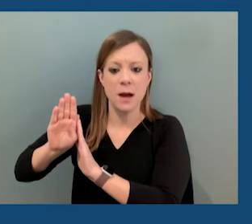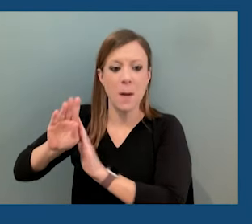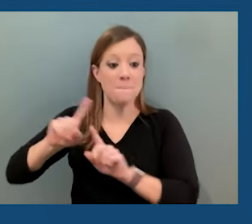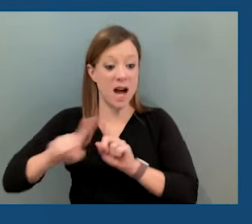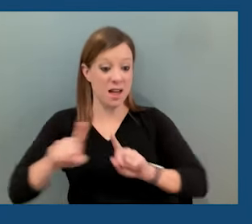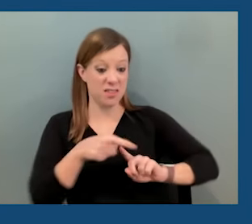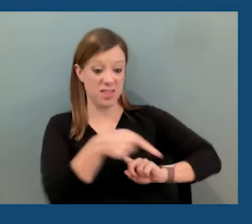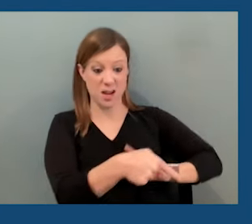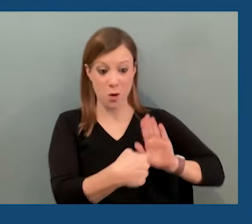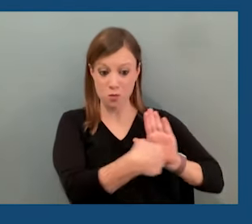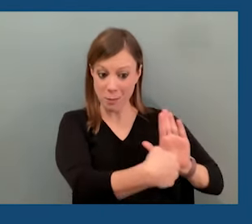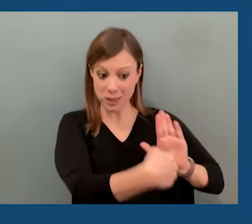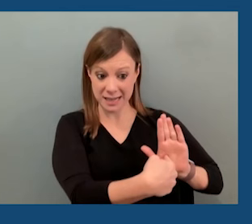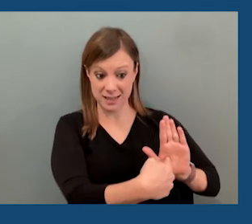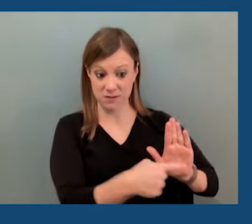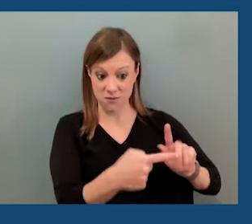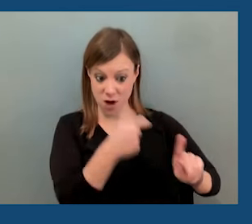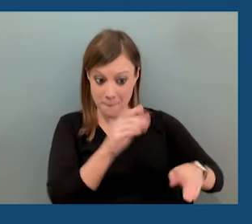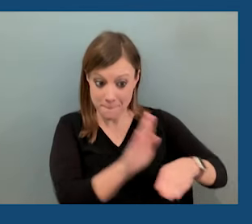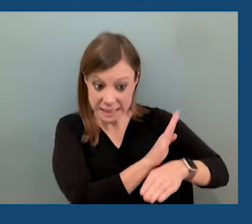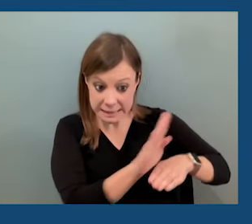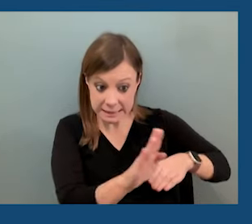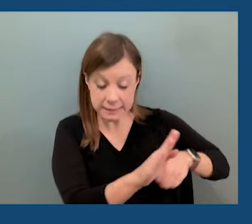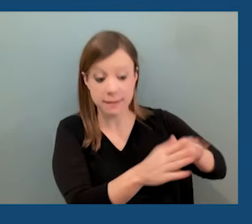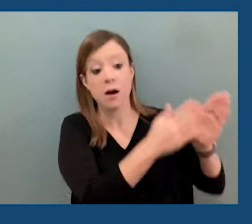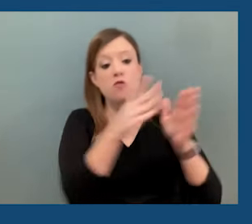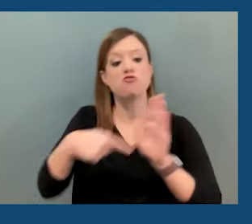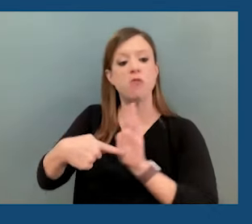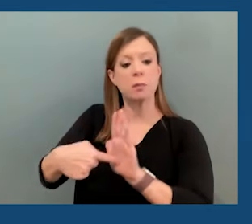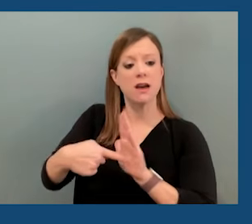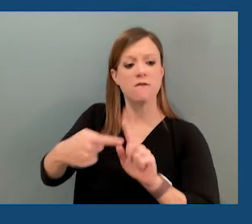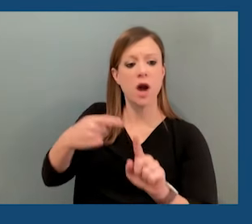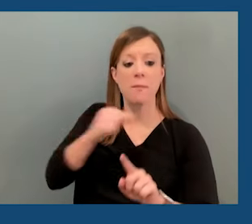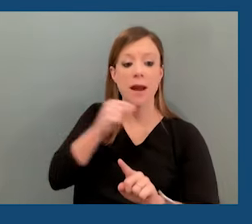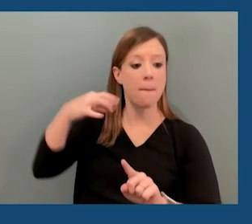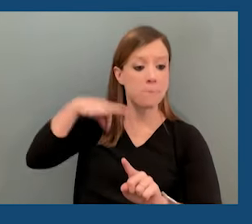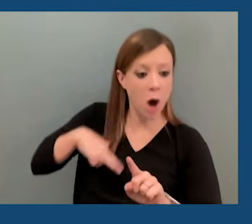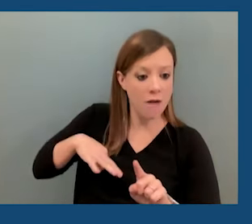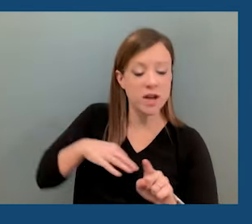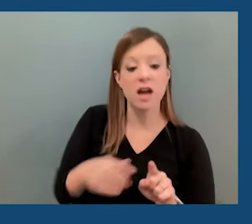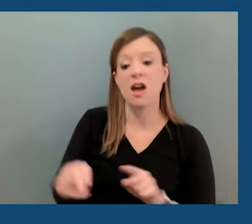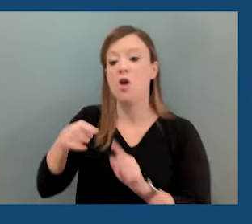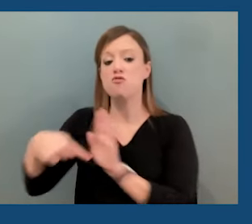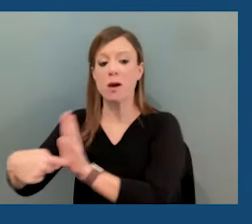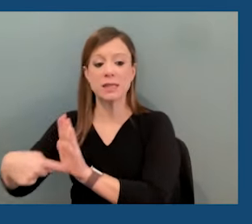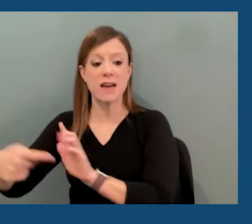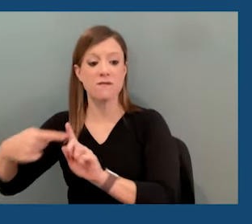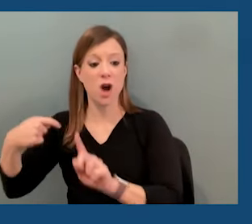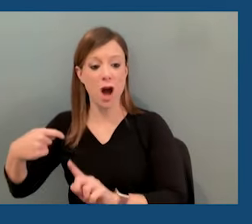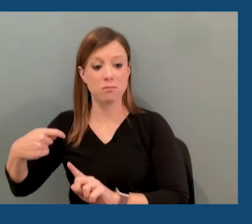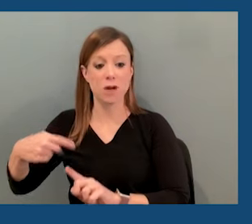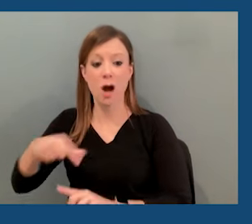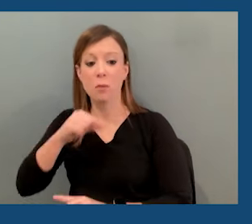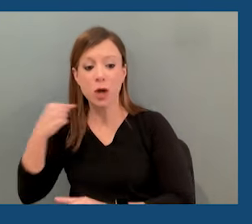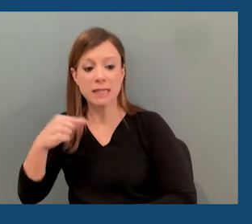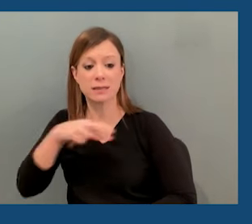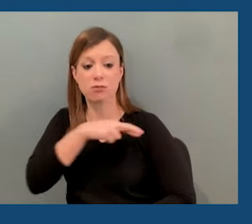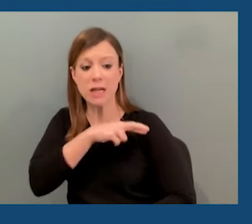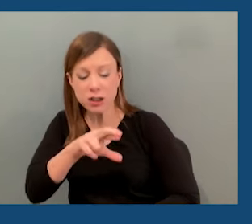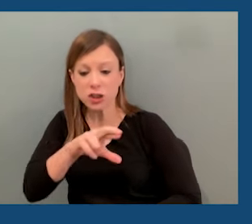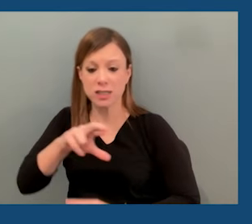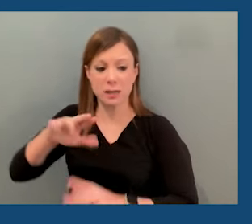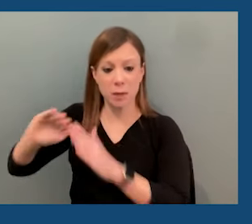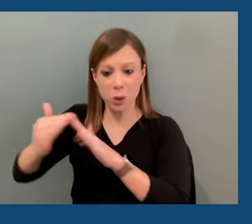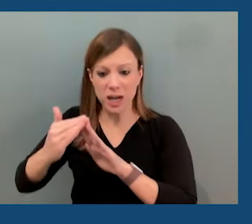the nonprofit community, those that are here representing the clergy, those that are here in labor unions. All of that together works as a